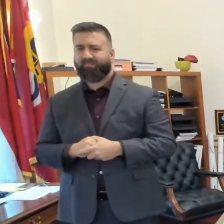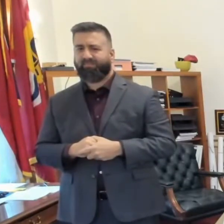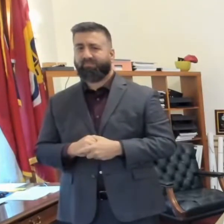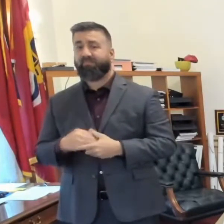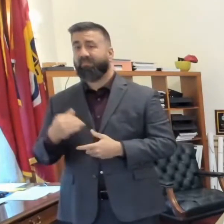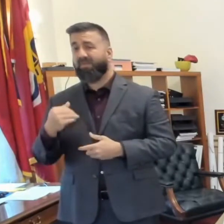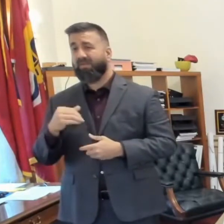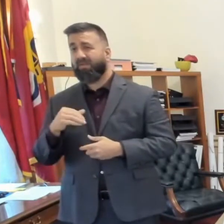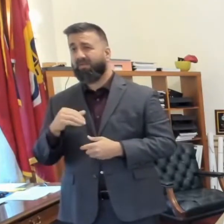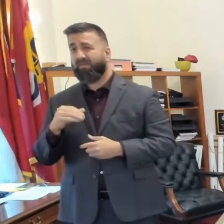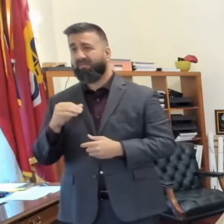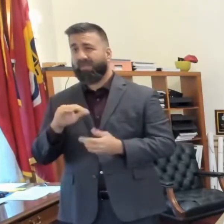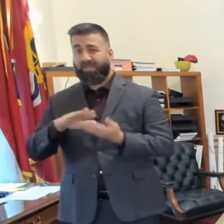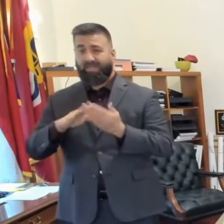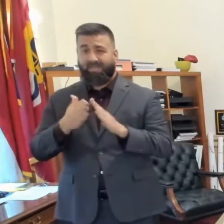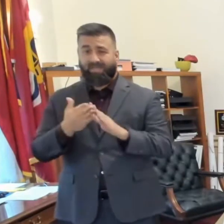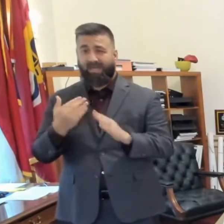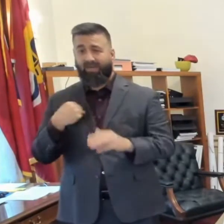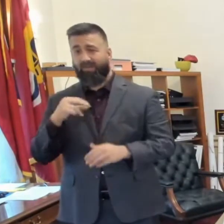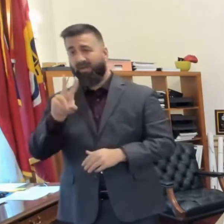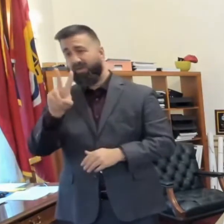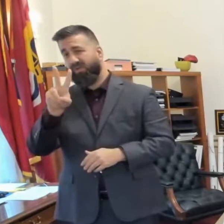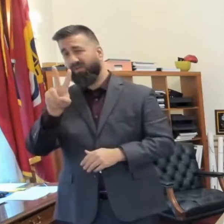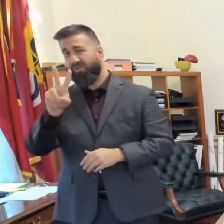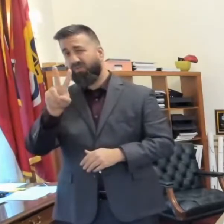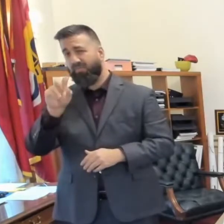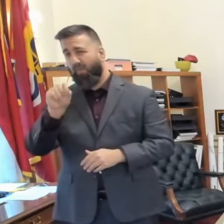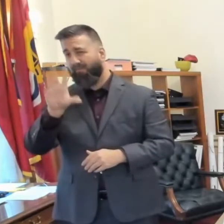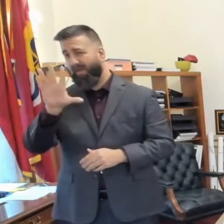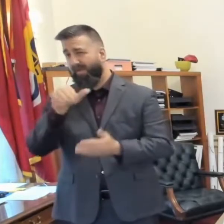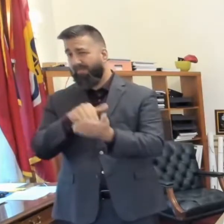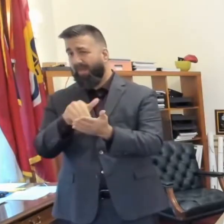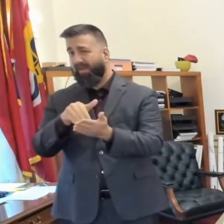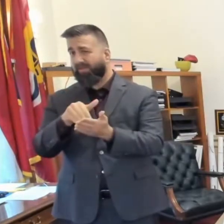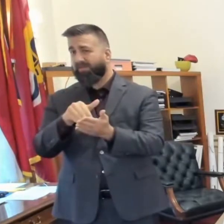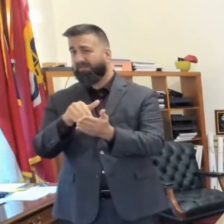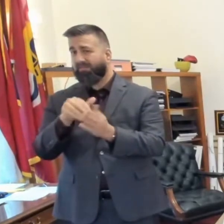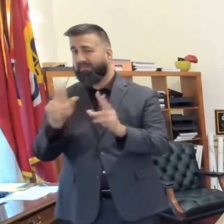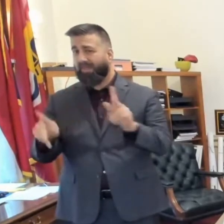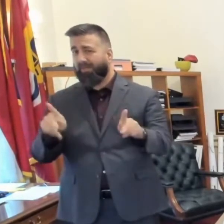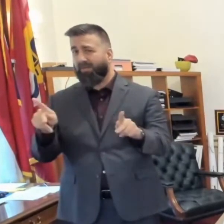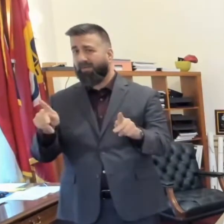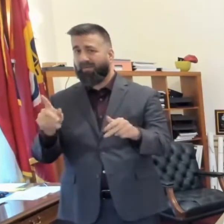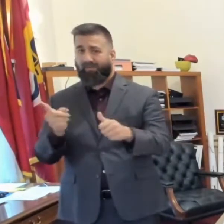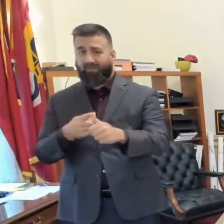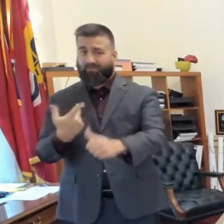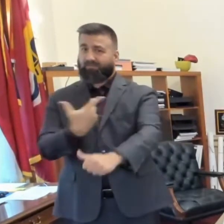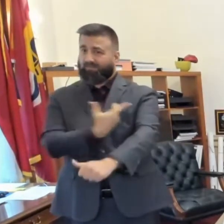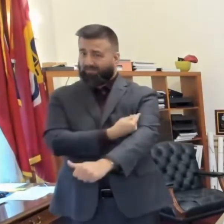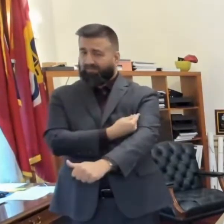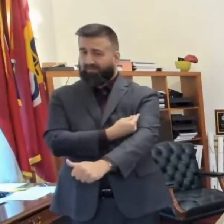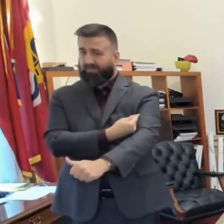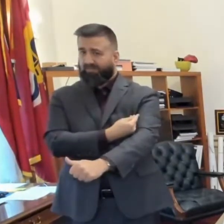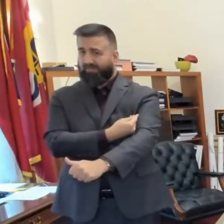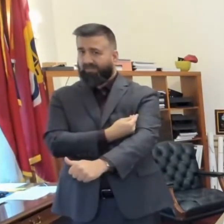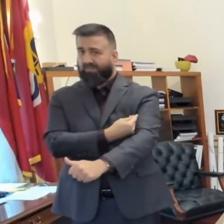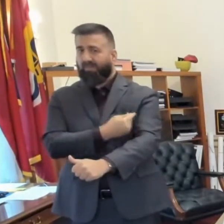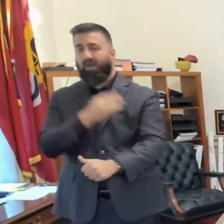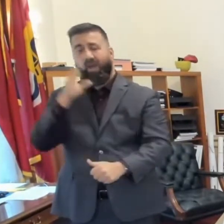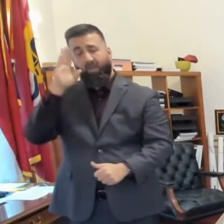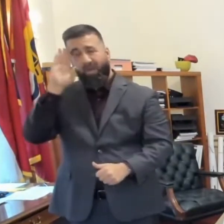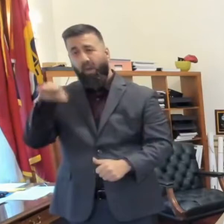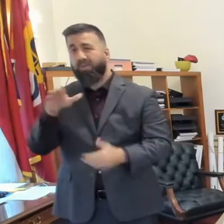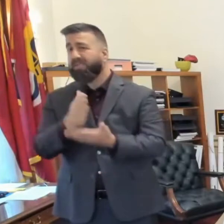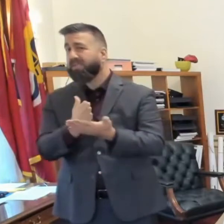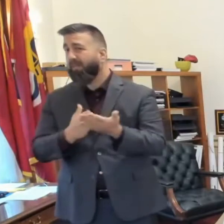2.5 million people that fall into those first few categories. Now, we know that not everyone is going to take the